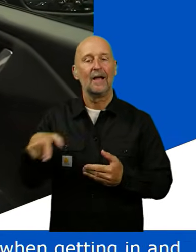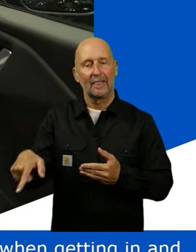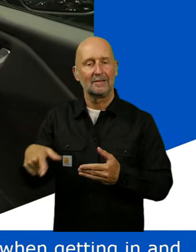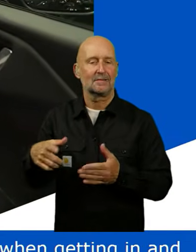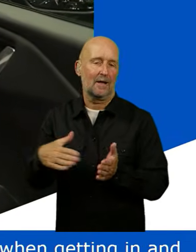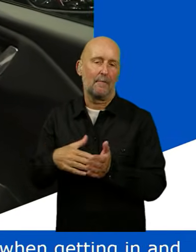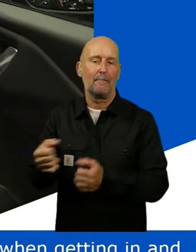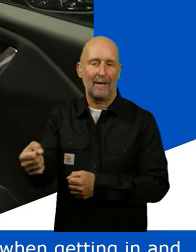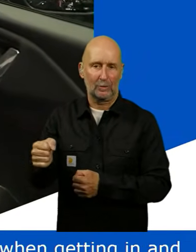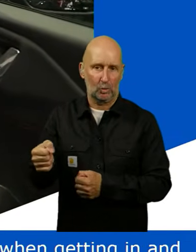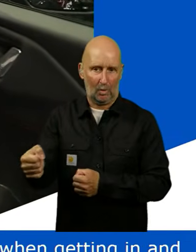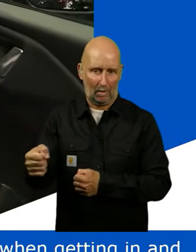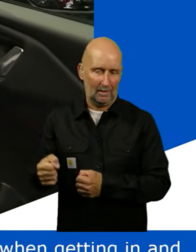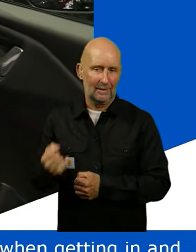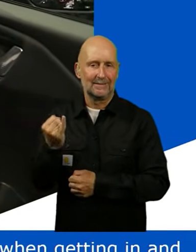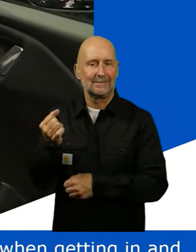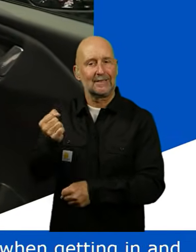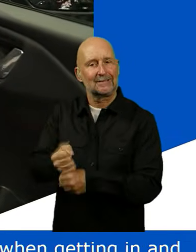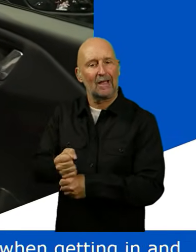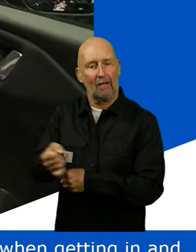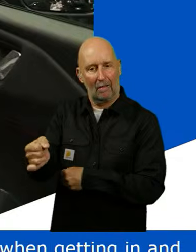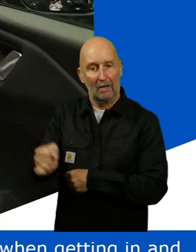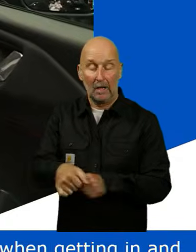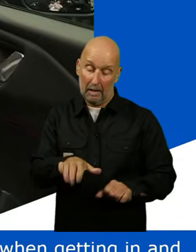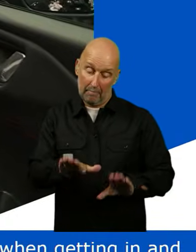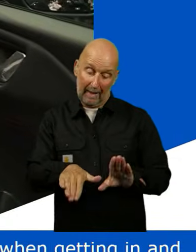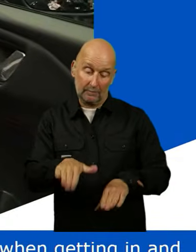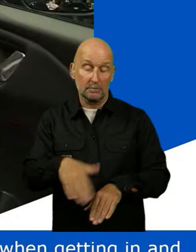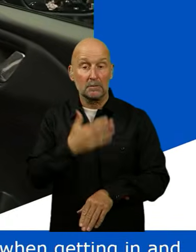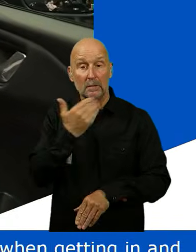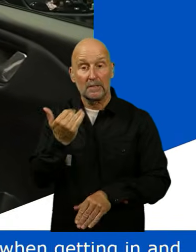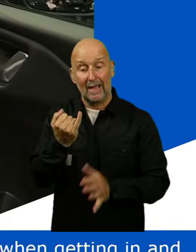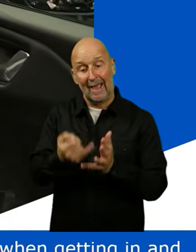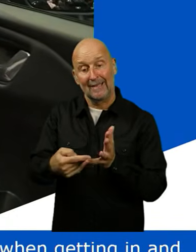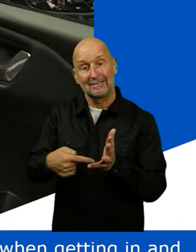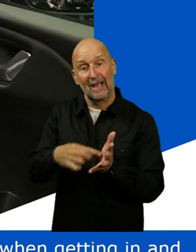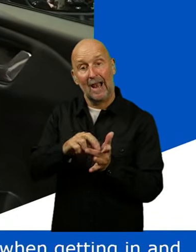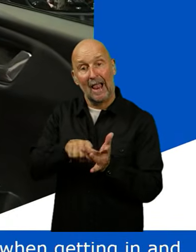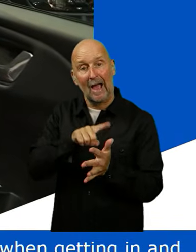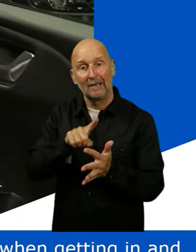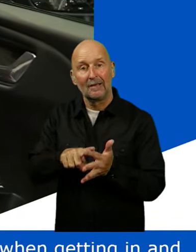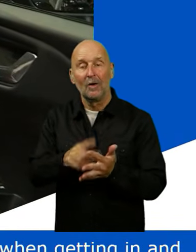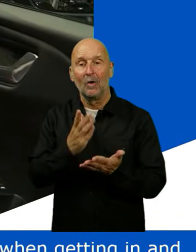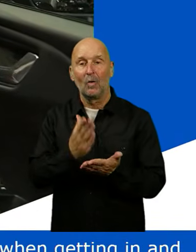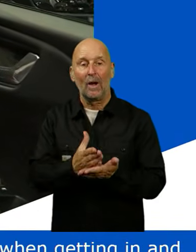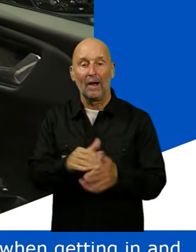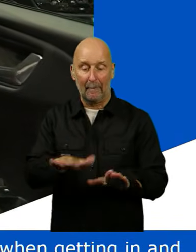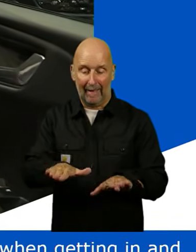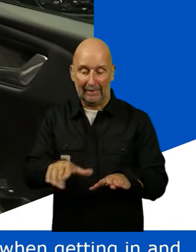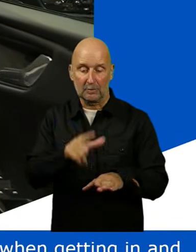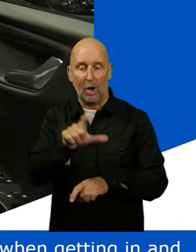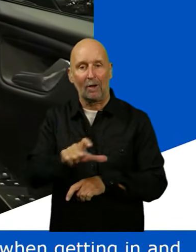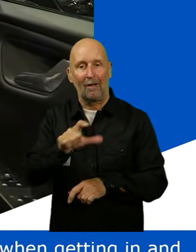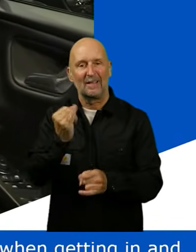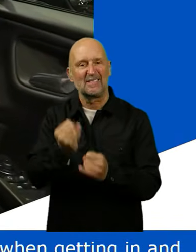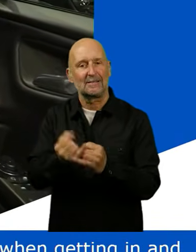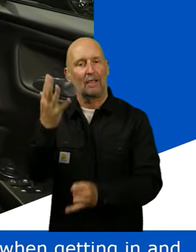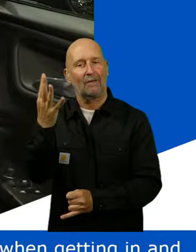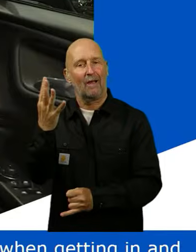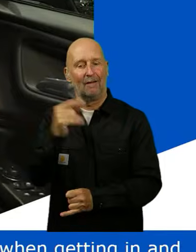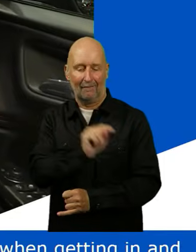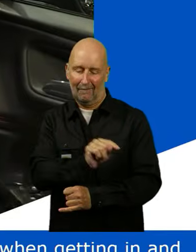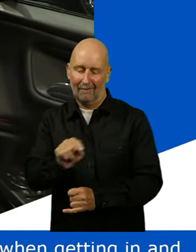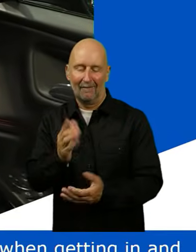version with a 6-speed manual gearbox. Pedals are nice, and this ST Line has sporty silver pedals, which again is a nice